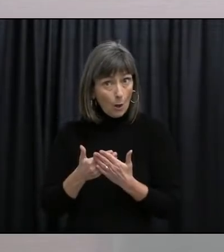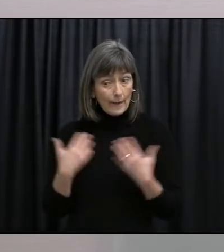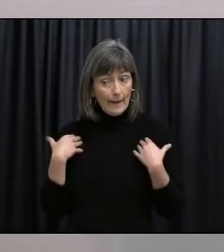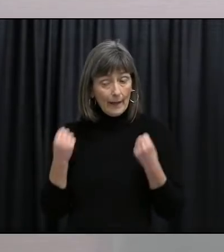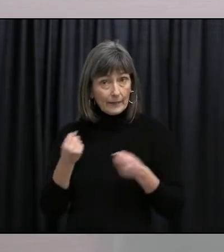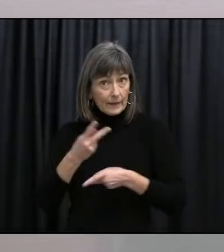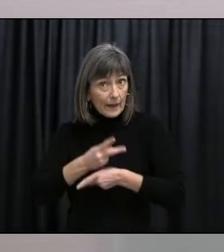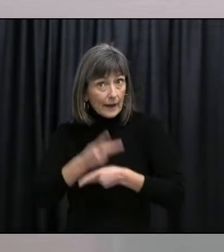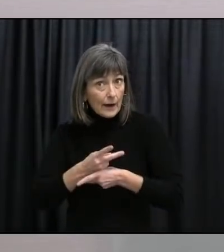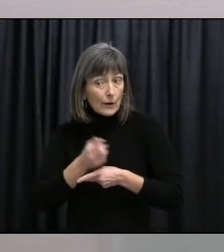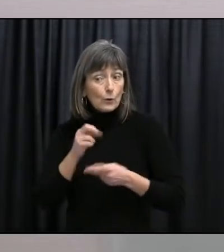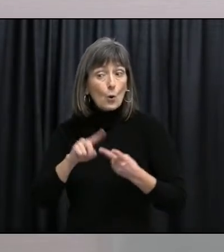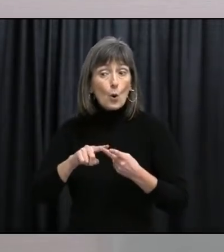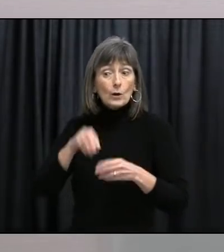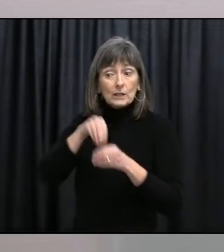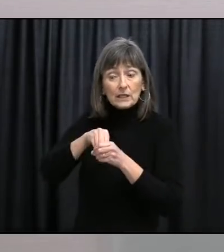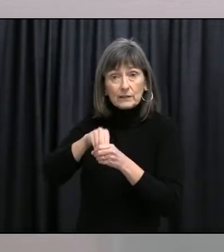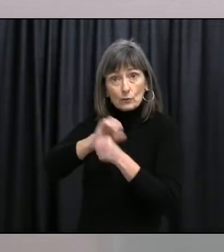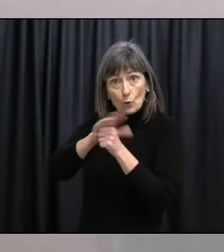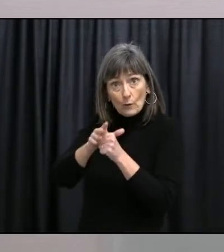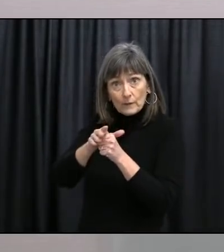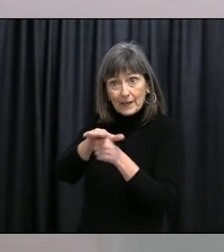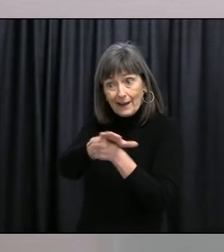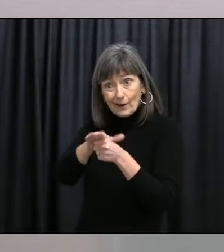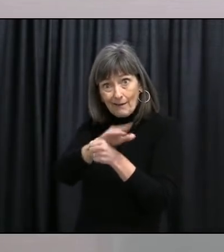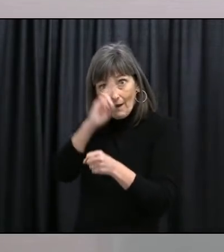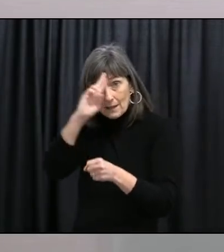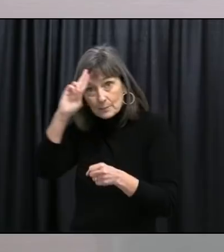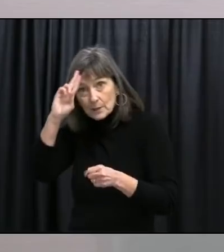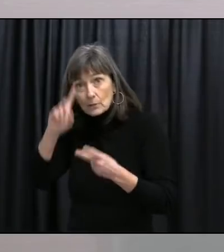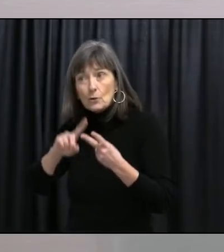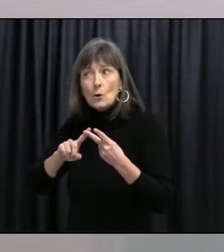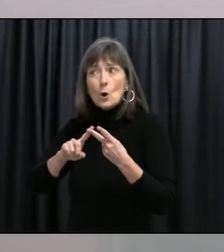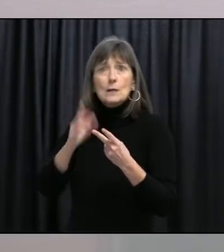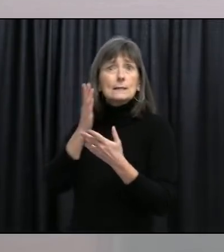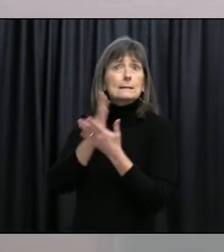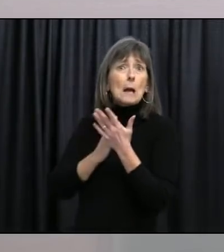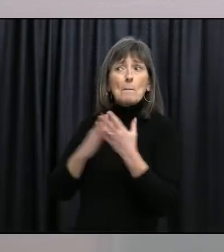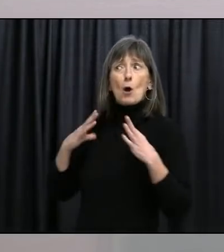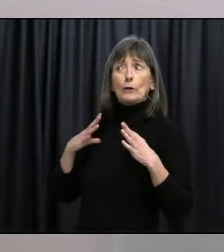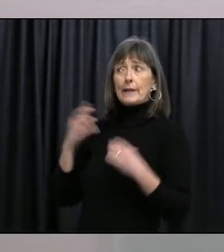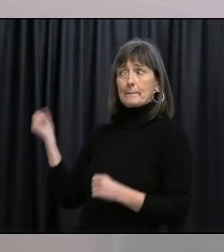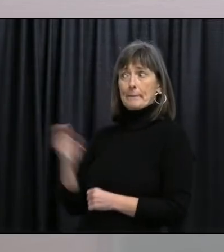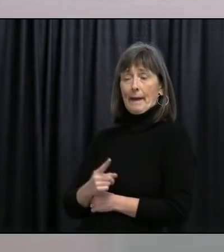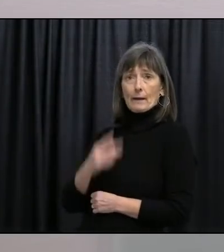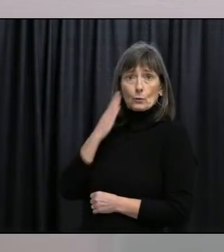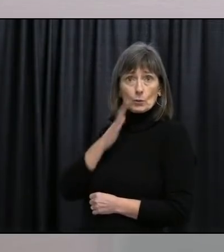who would work directly with COVID units, or are we still waiting on some who were on vacation to be vaccinated?